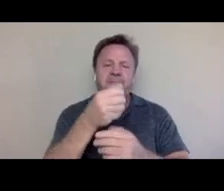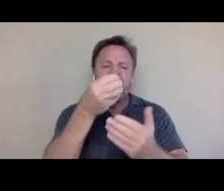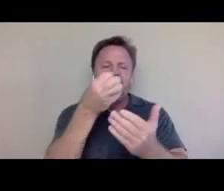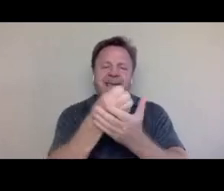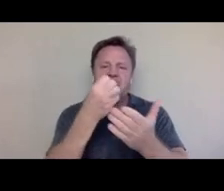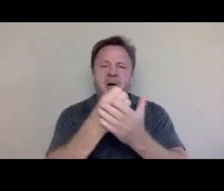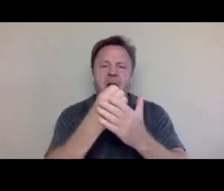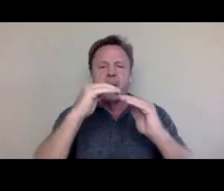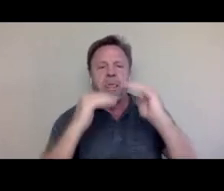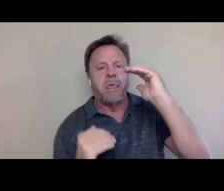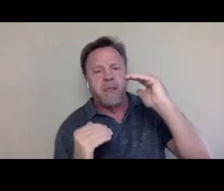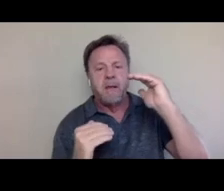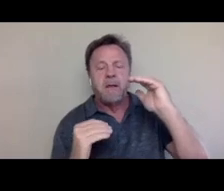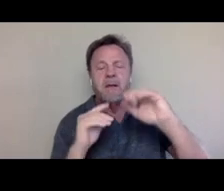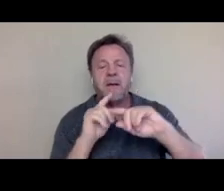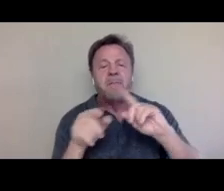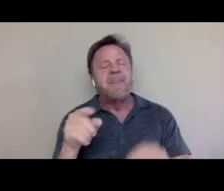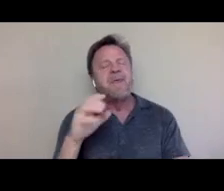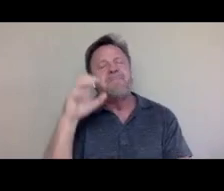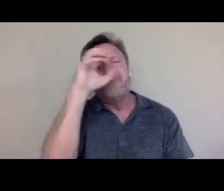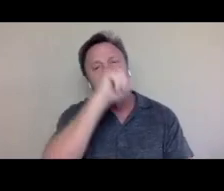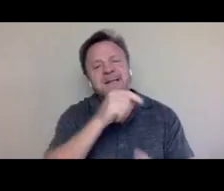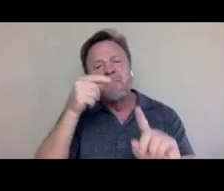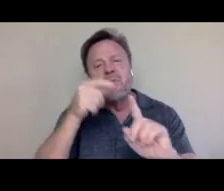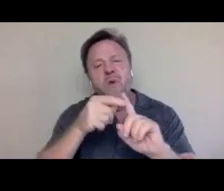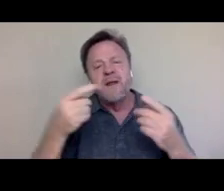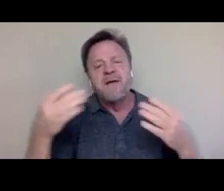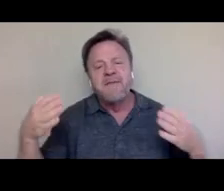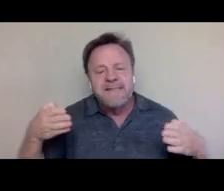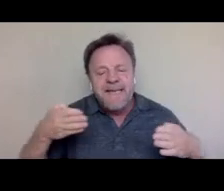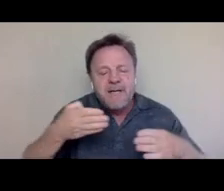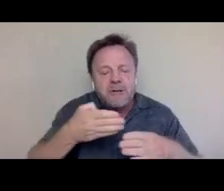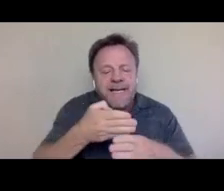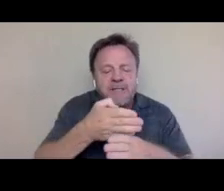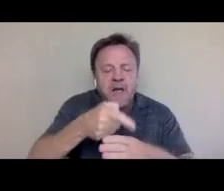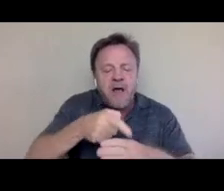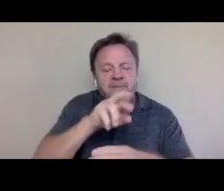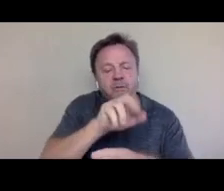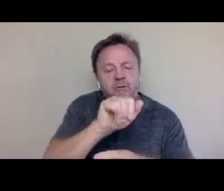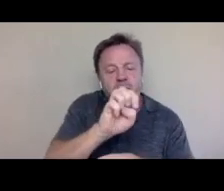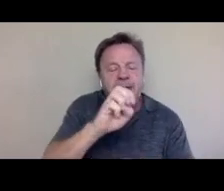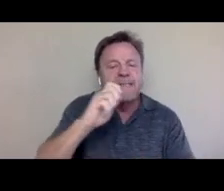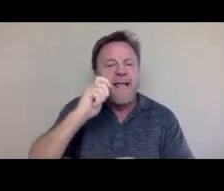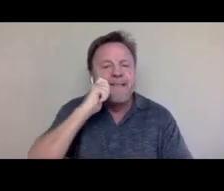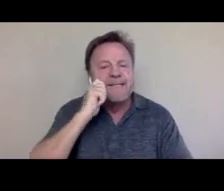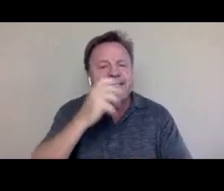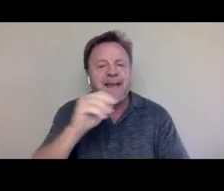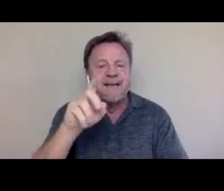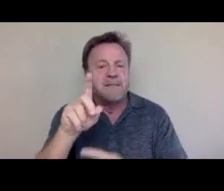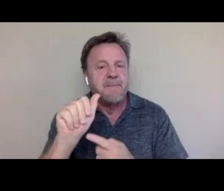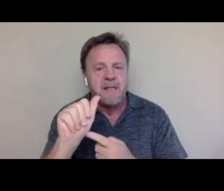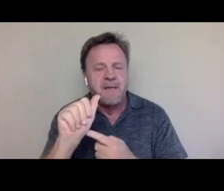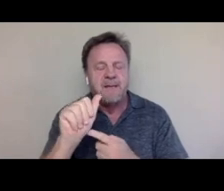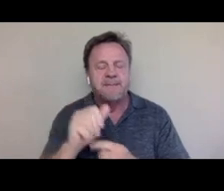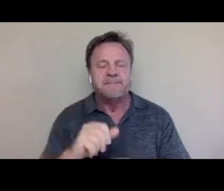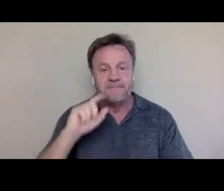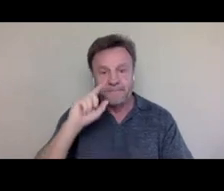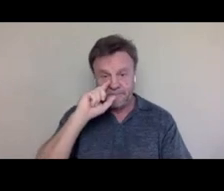But they're missing the point of this intersectionality of race, ethnicity, and disability. Next slide,